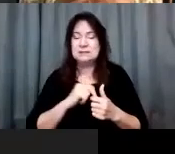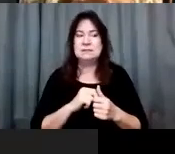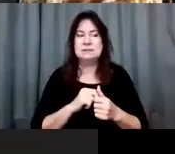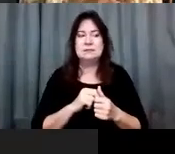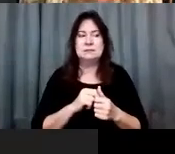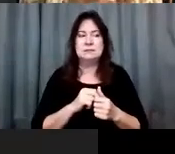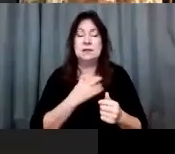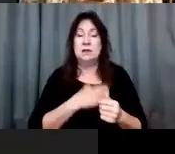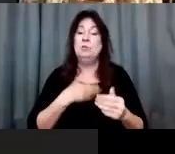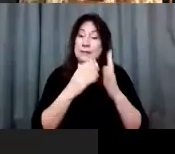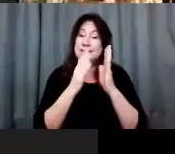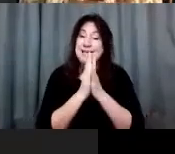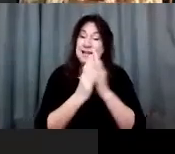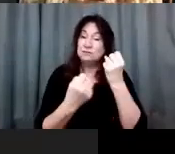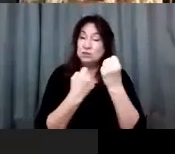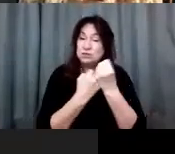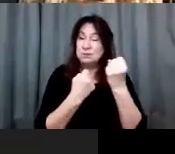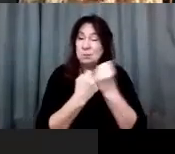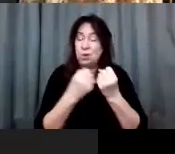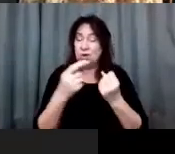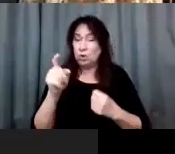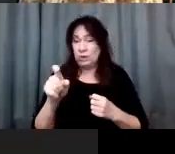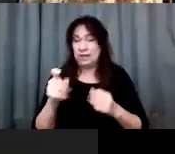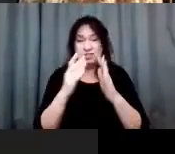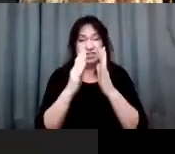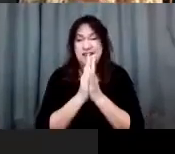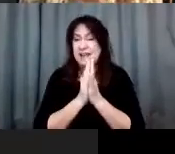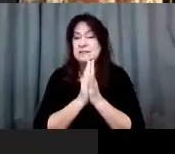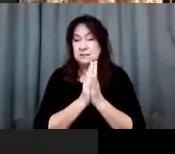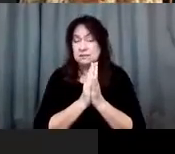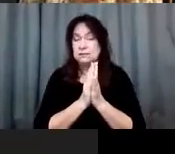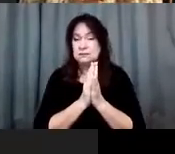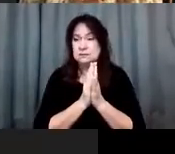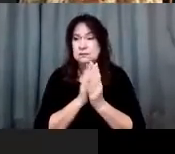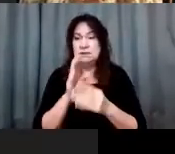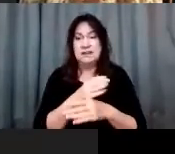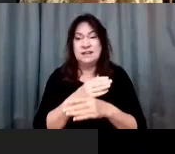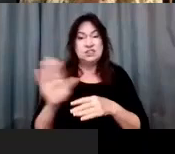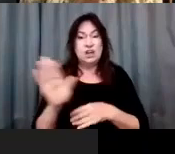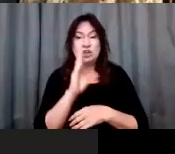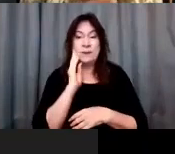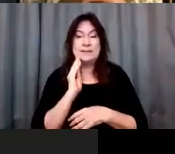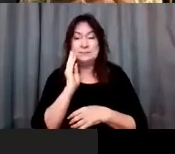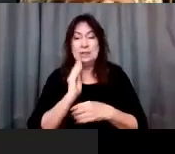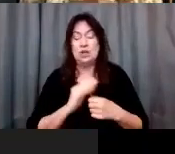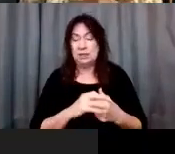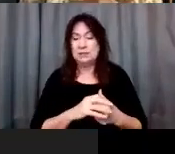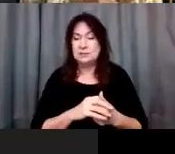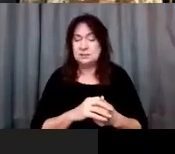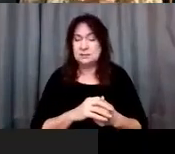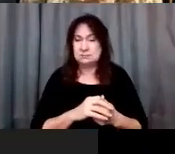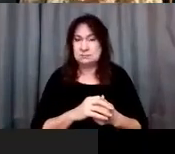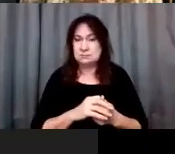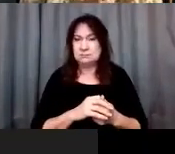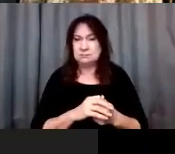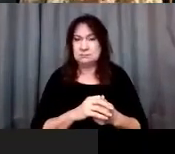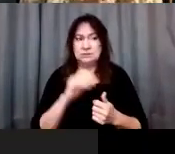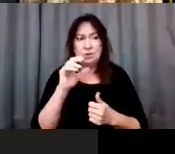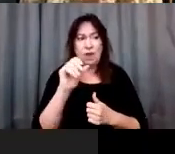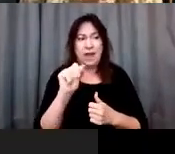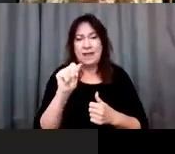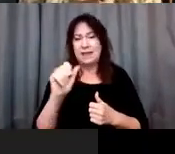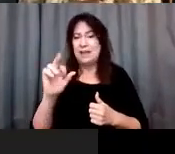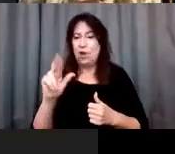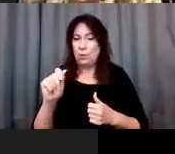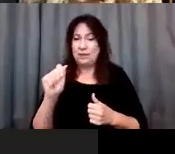know, please ask for the support you need and share your experiences so that, you know, AERA can